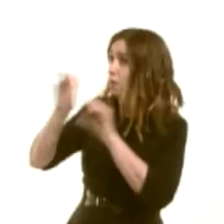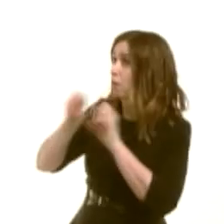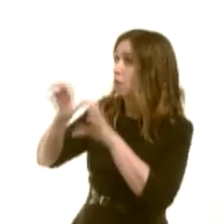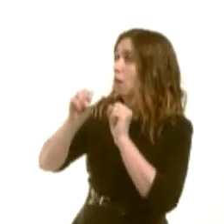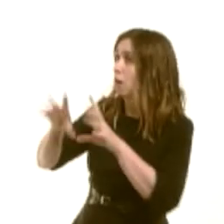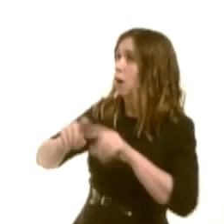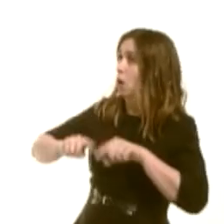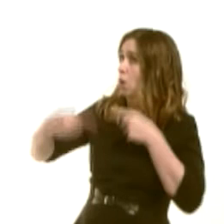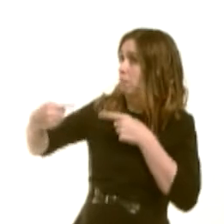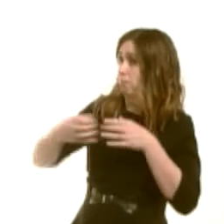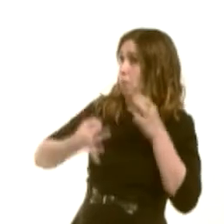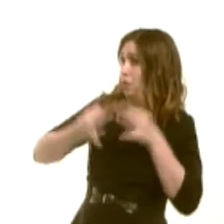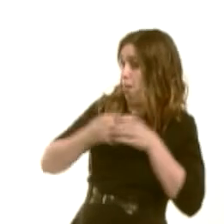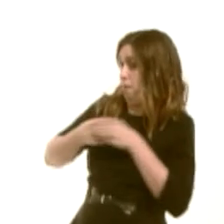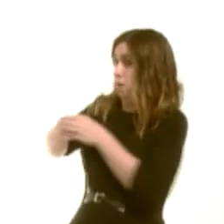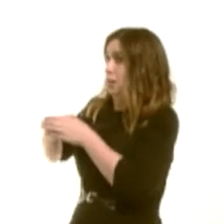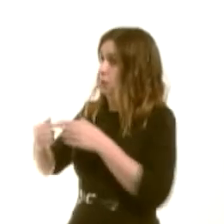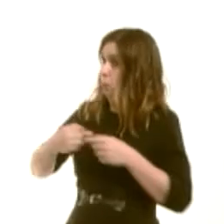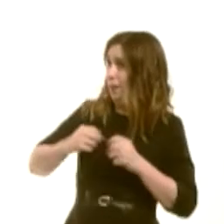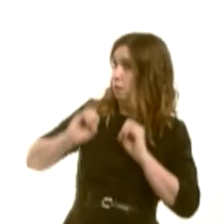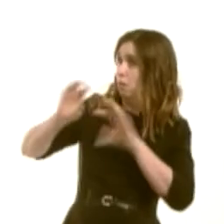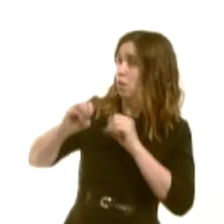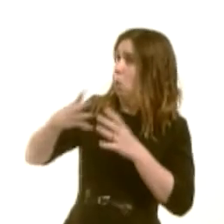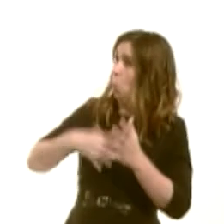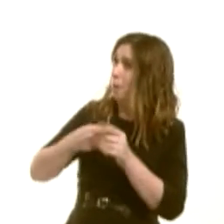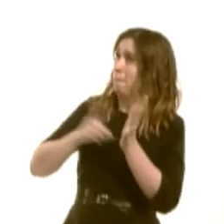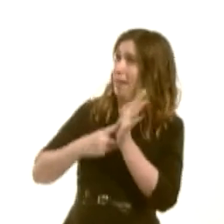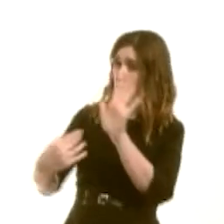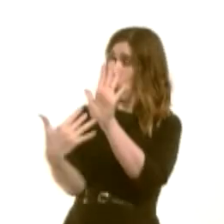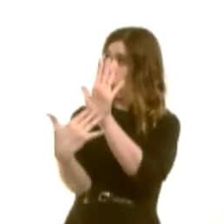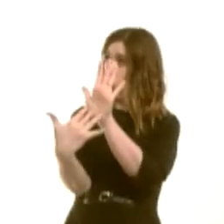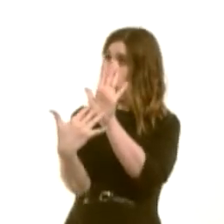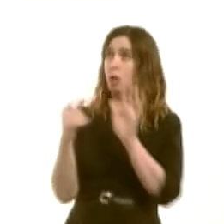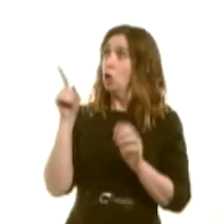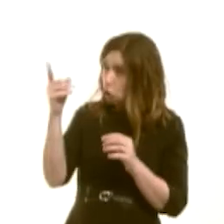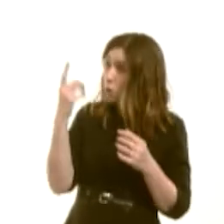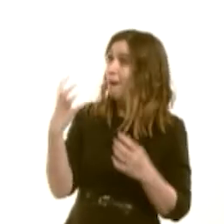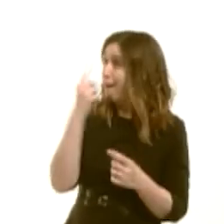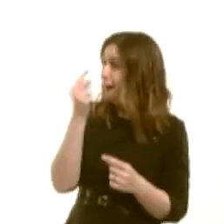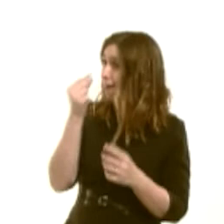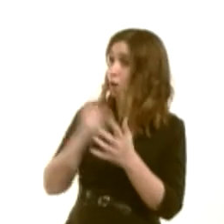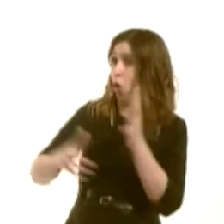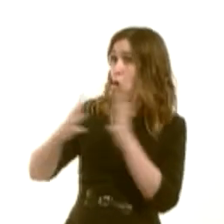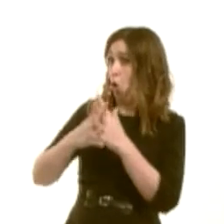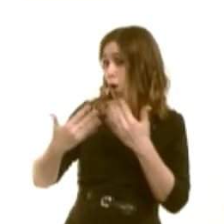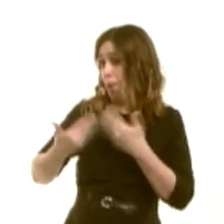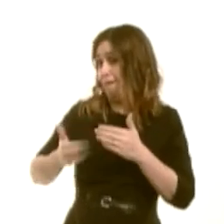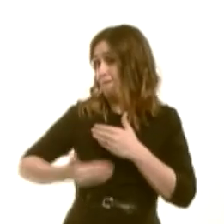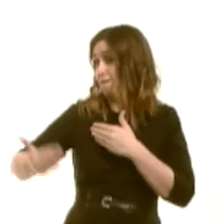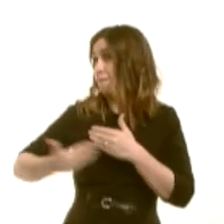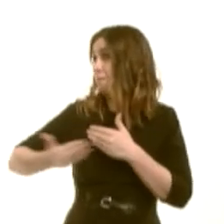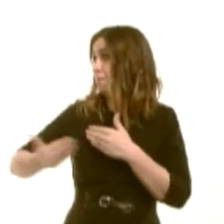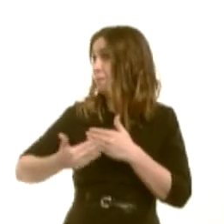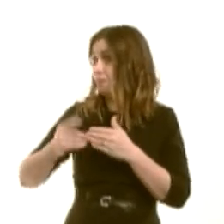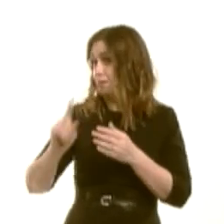opposition parties who also want to see the bill, the only legislative opportunity you have in the remainder of this assembly, being used